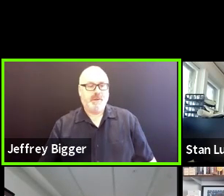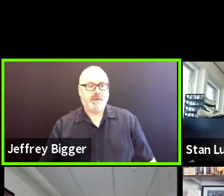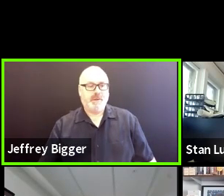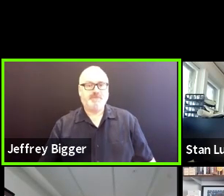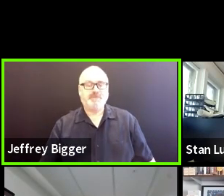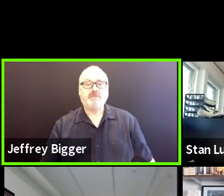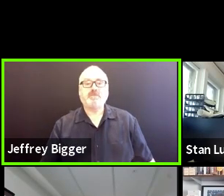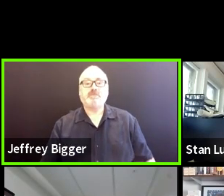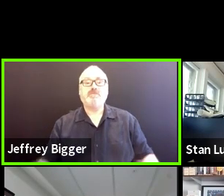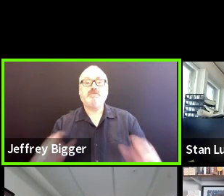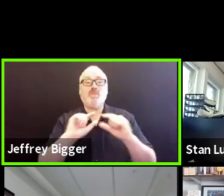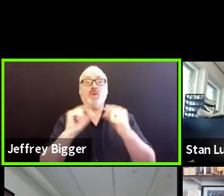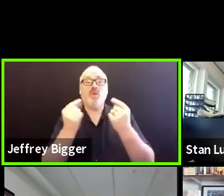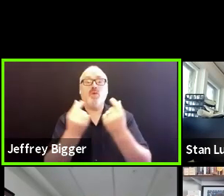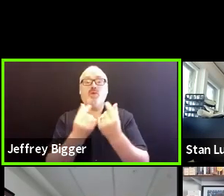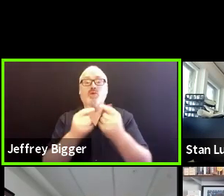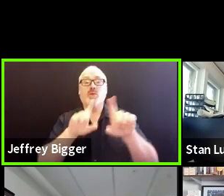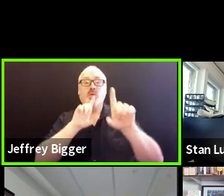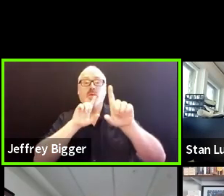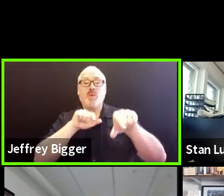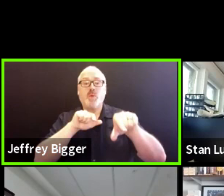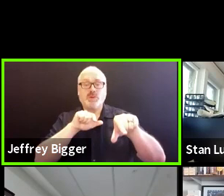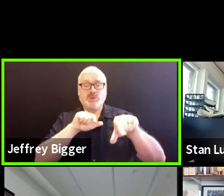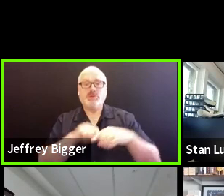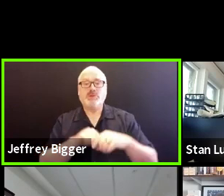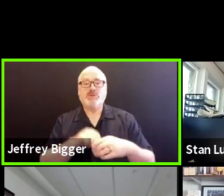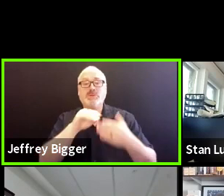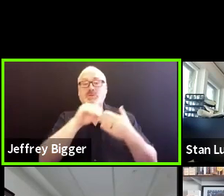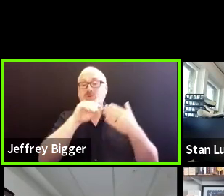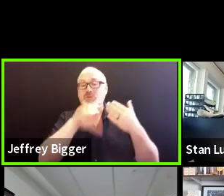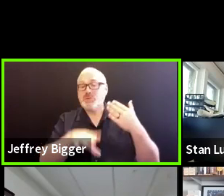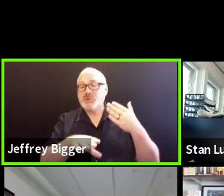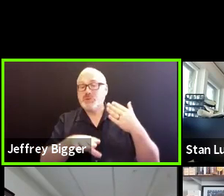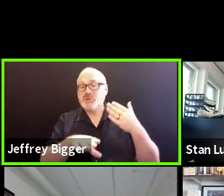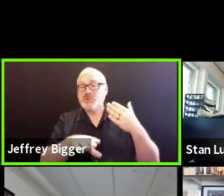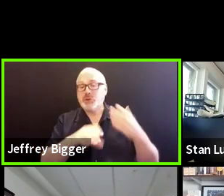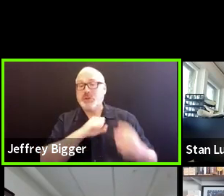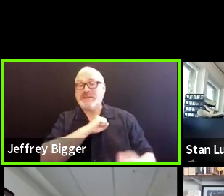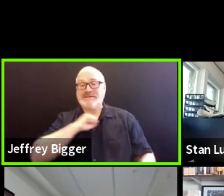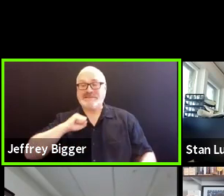Group reports, the Student Senate report.